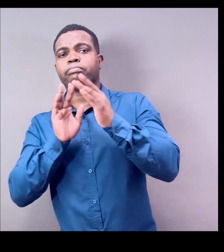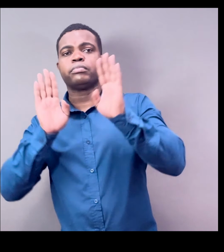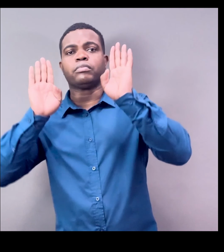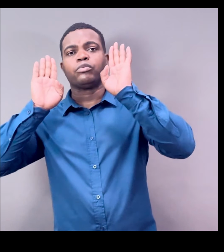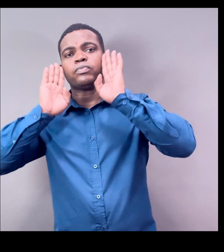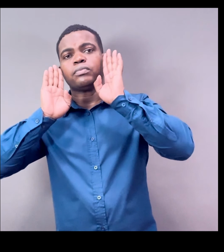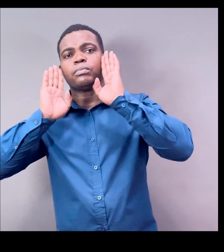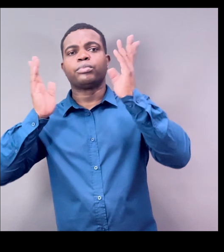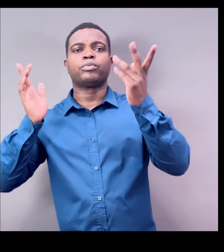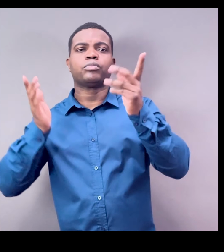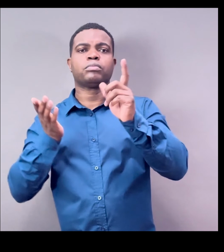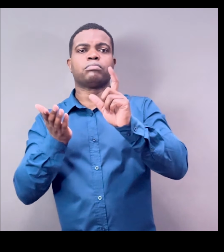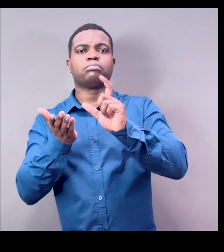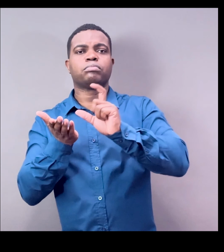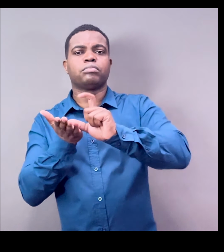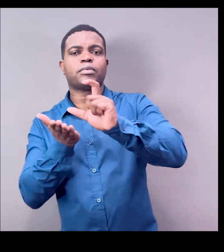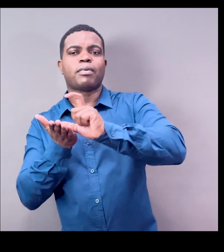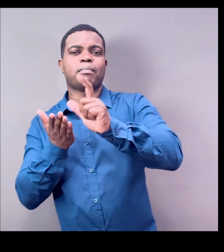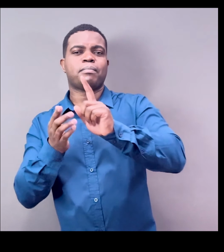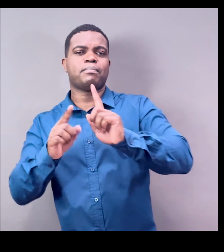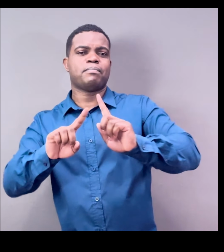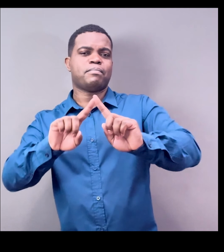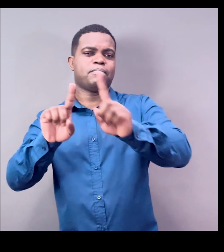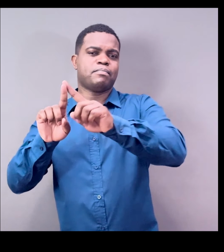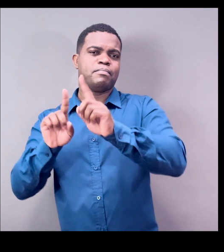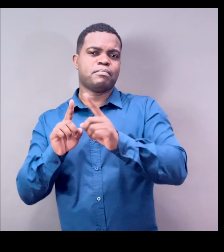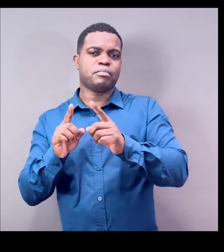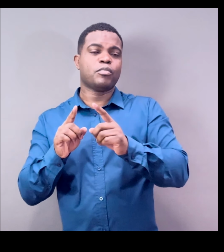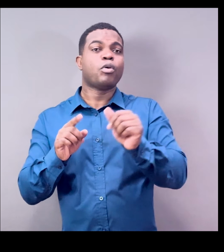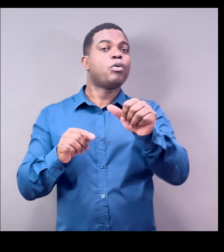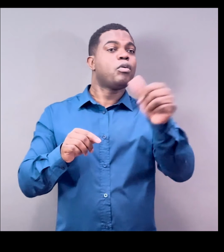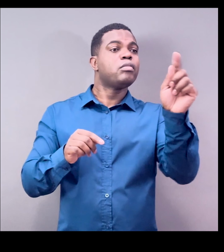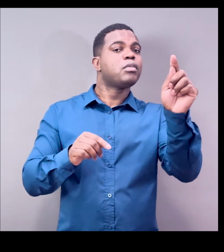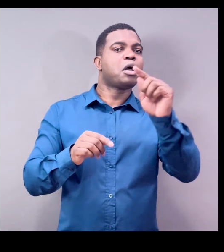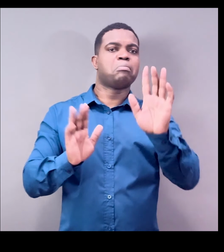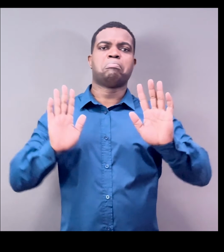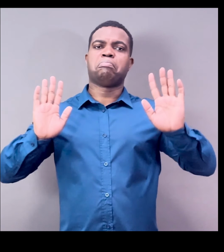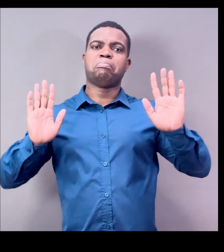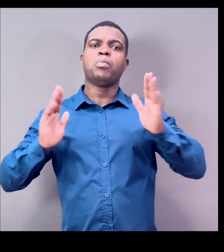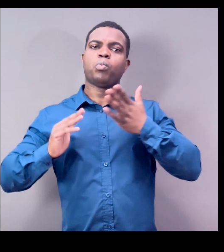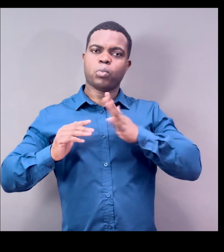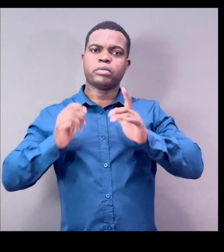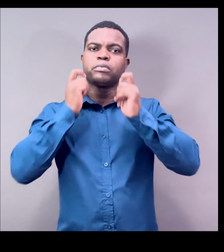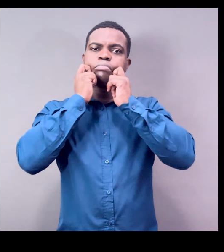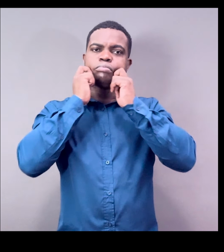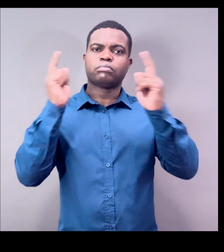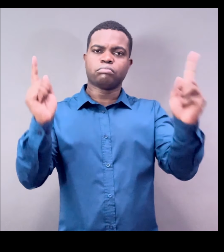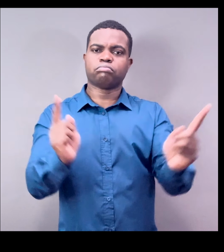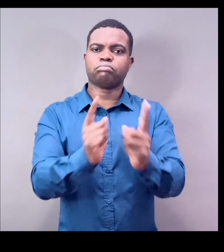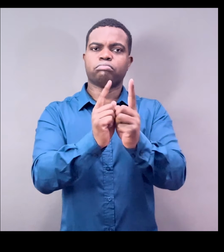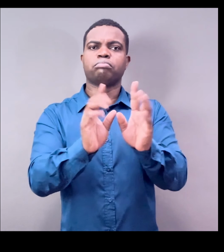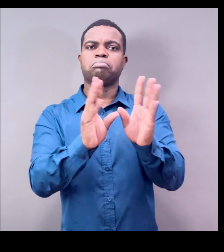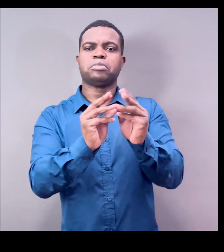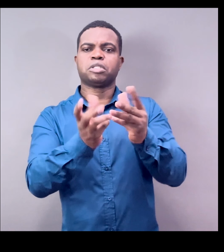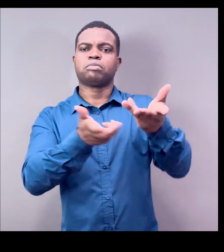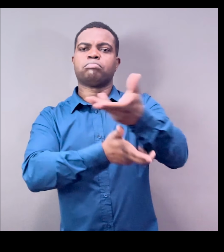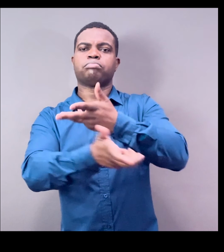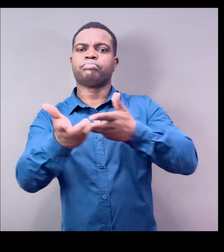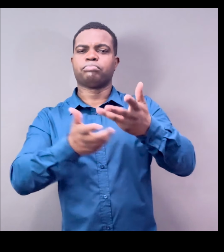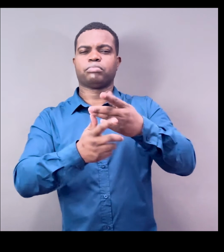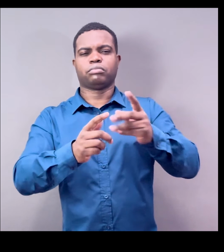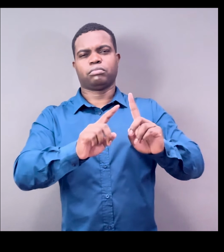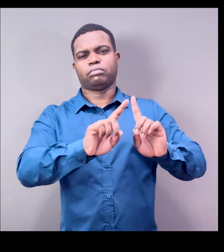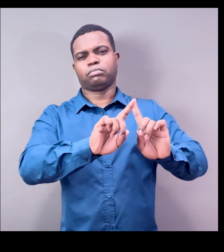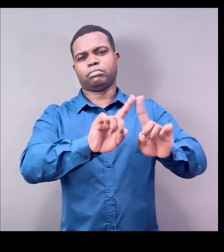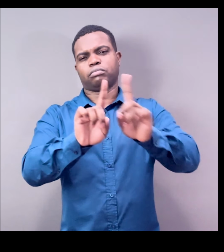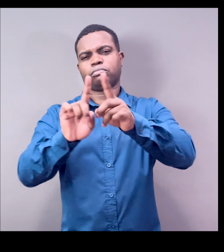media. So some people may prefer physical meeting. You need to ask so that this will